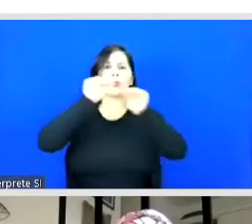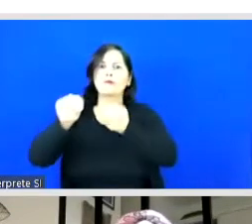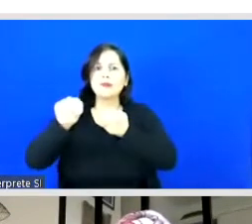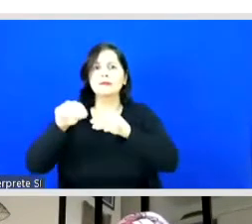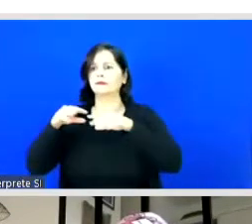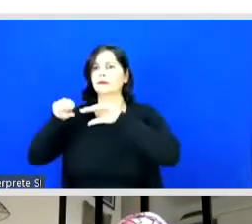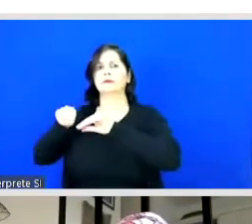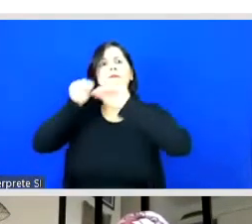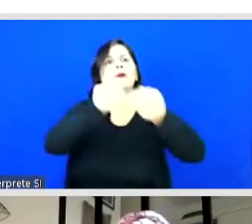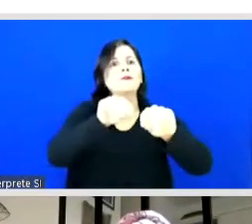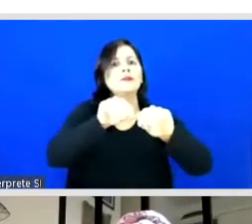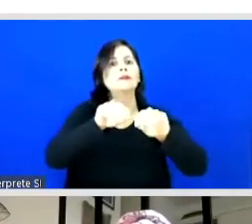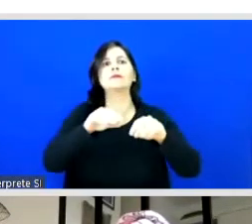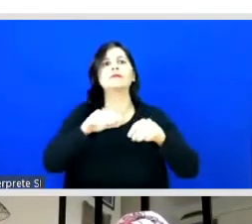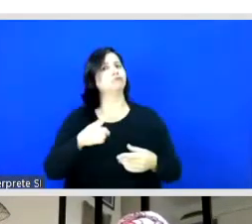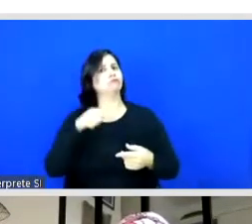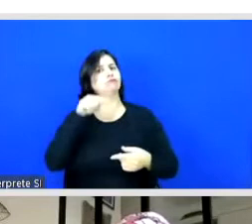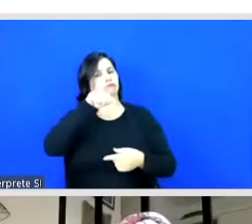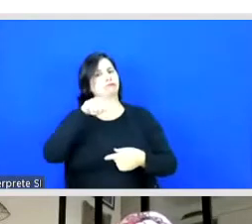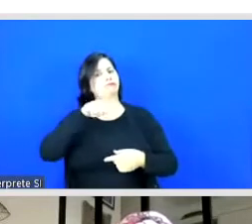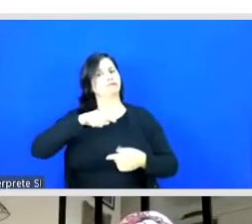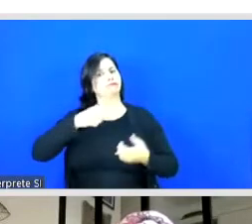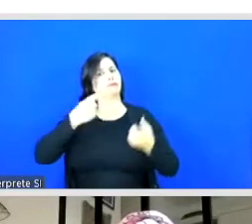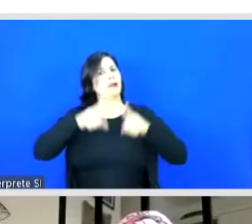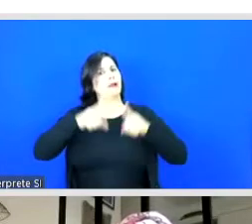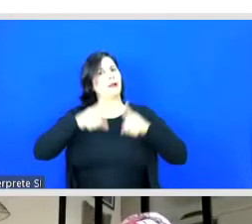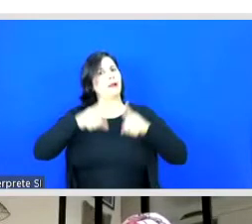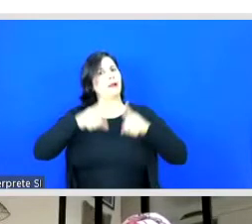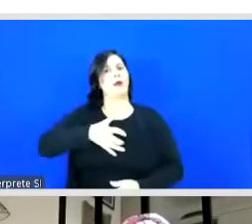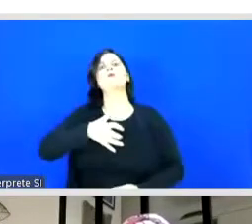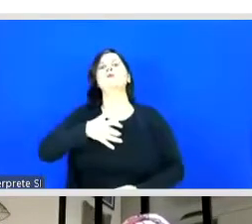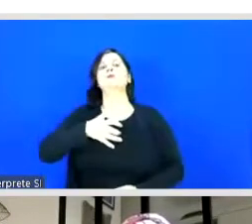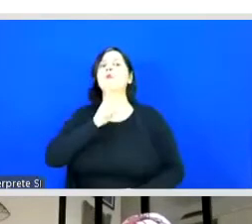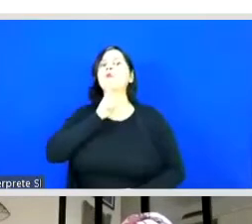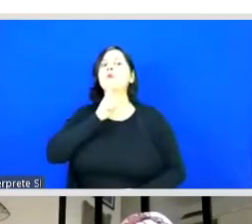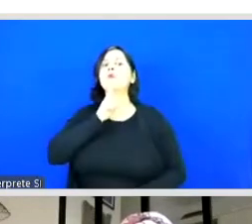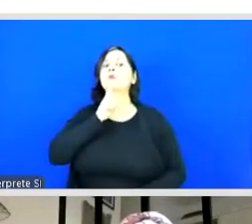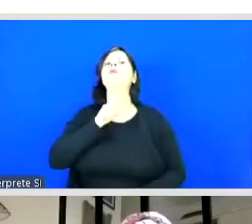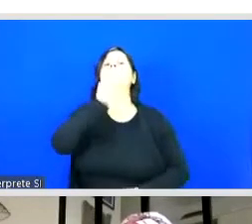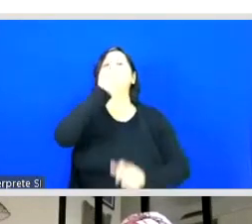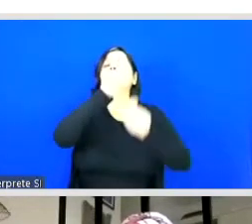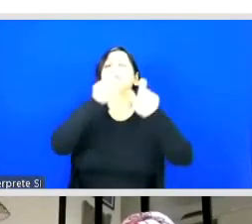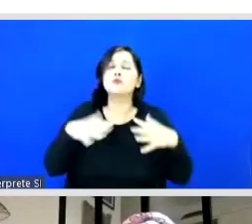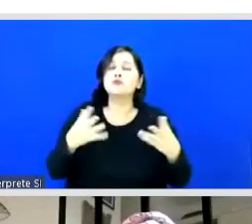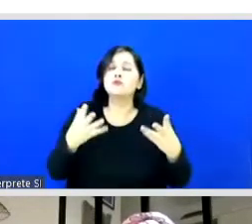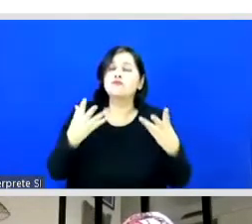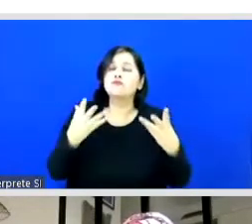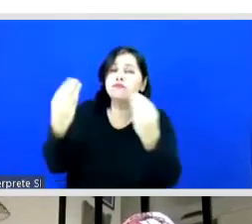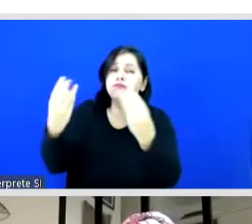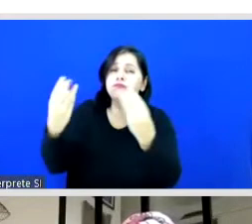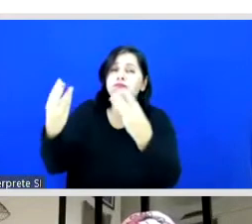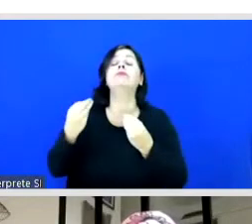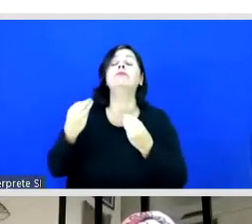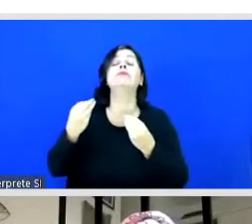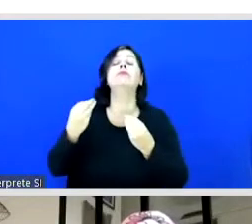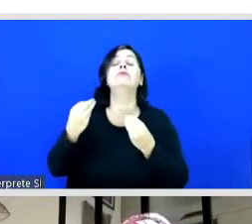women. And those women are impacted because they are a lonely who have to fight for the